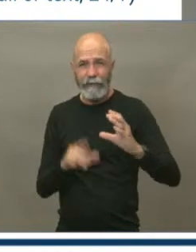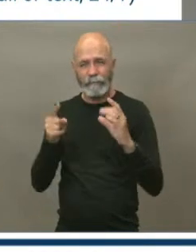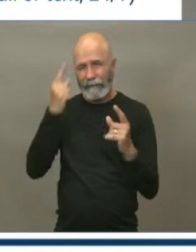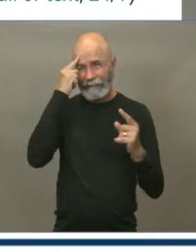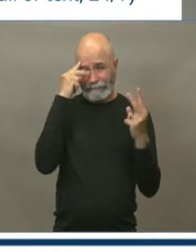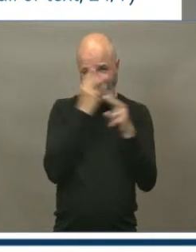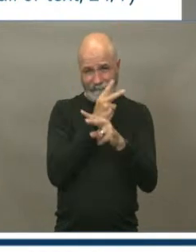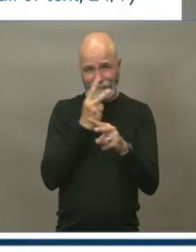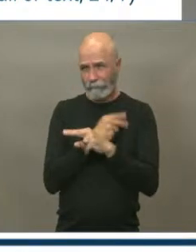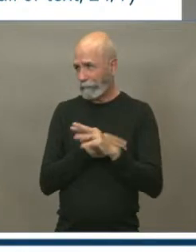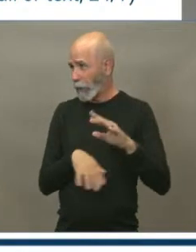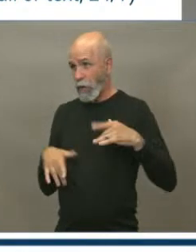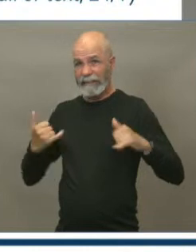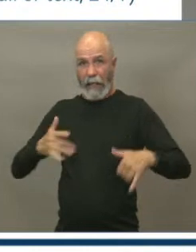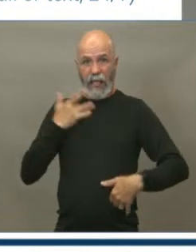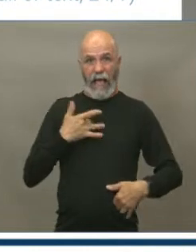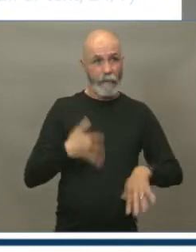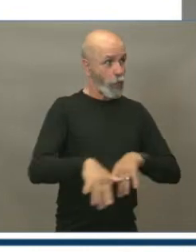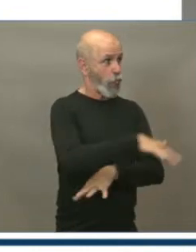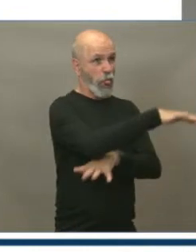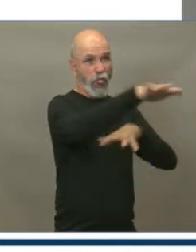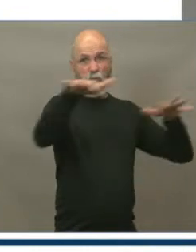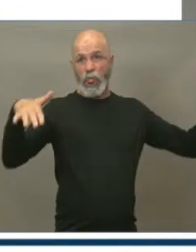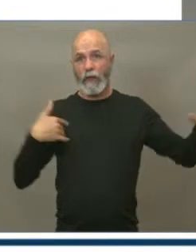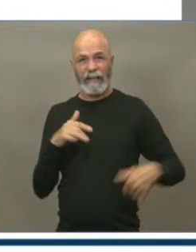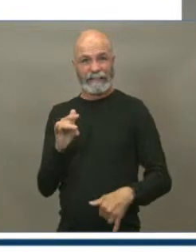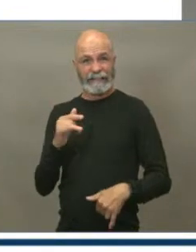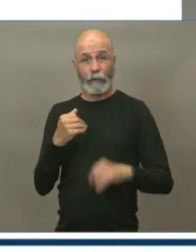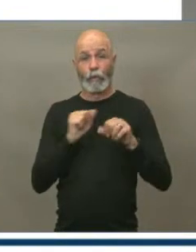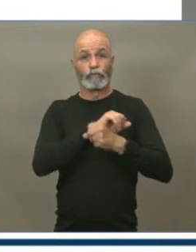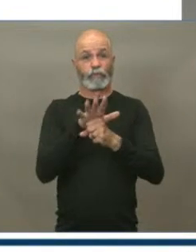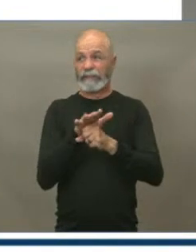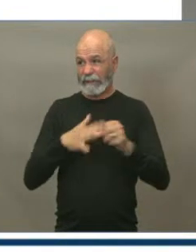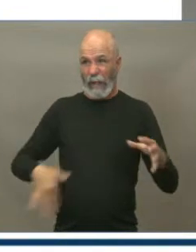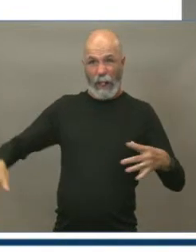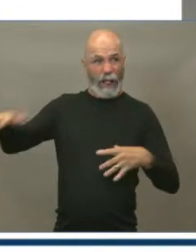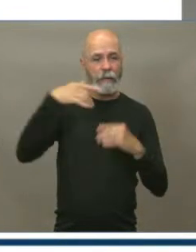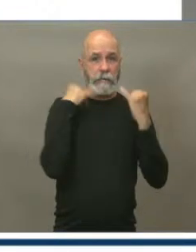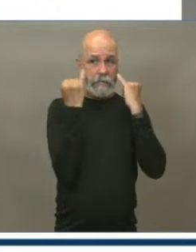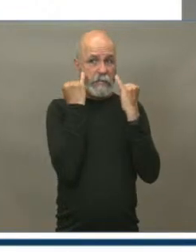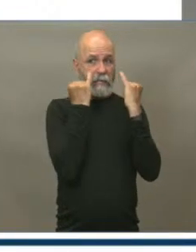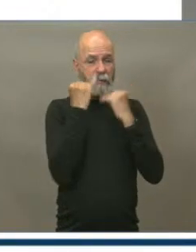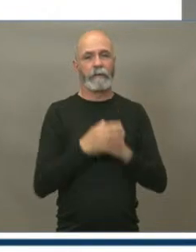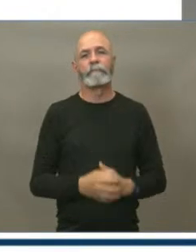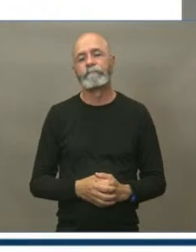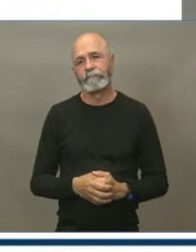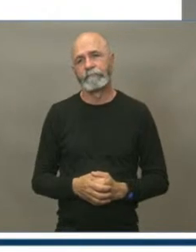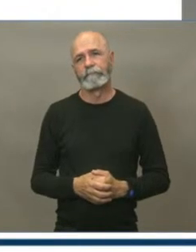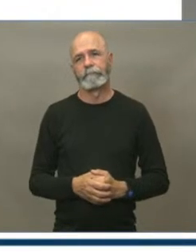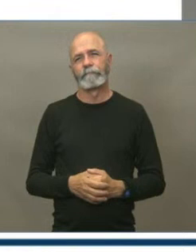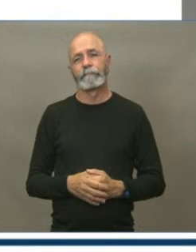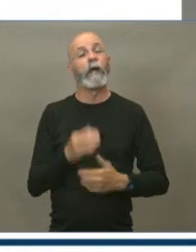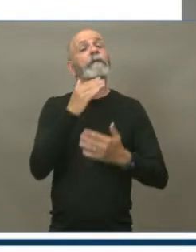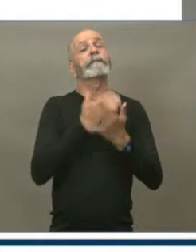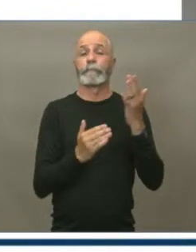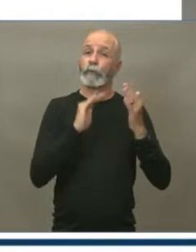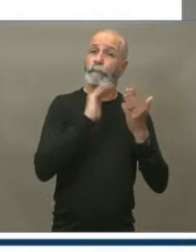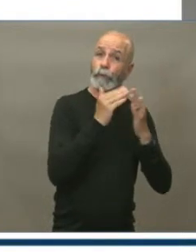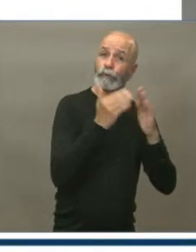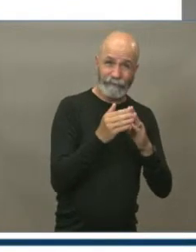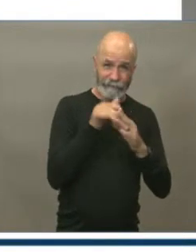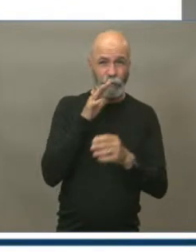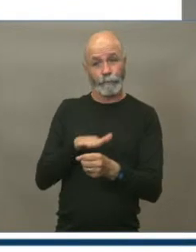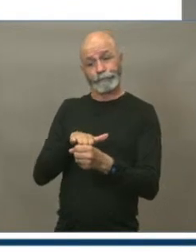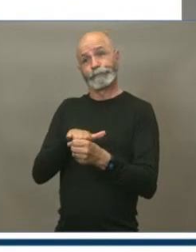of our communities, no matter where we live in the province. And there are a few communities with clusters of cases in the Sydney